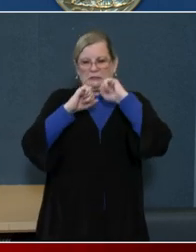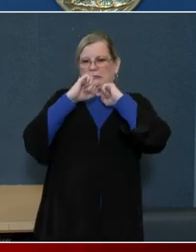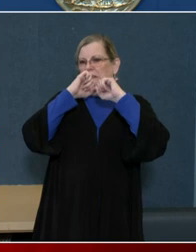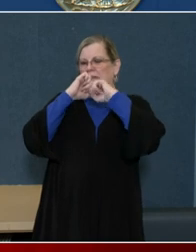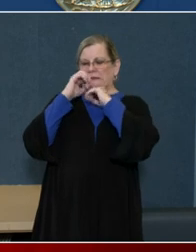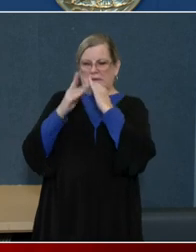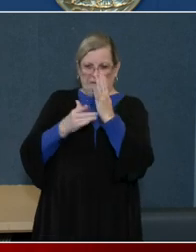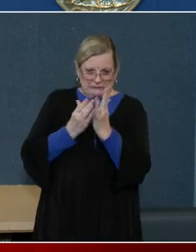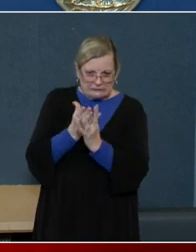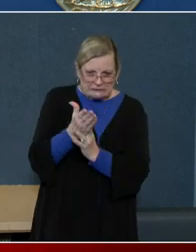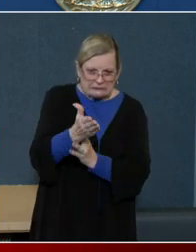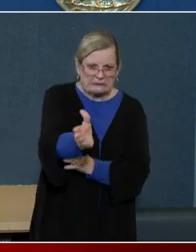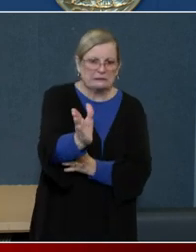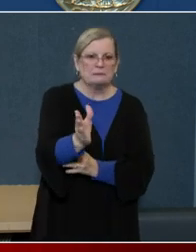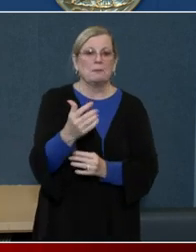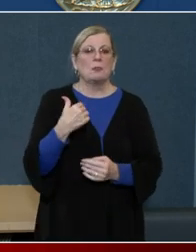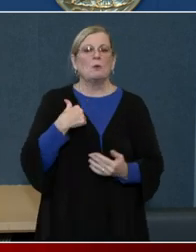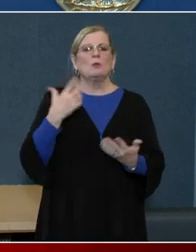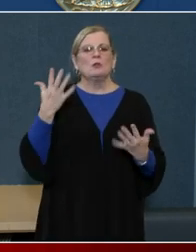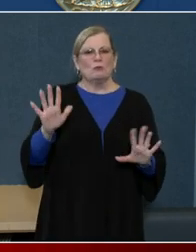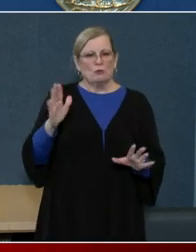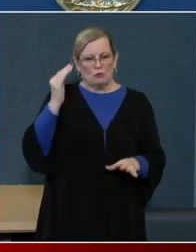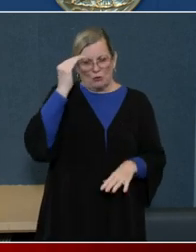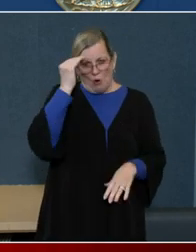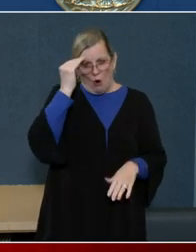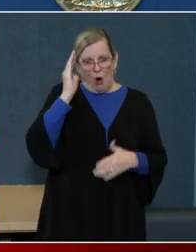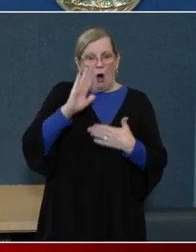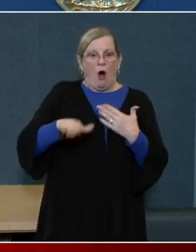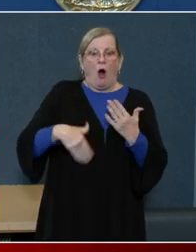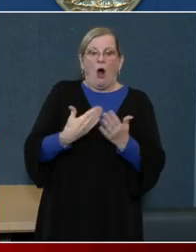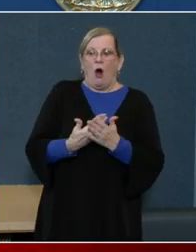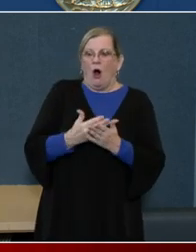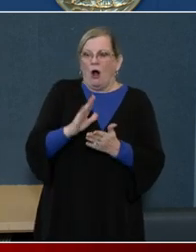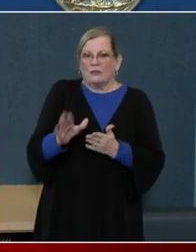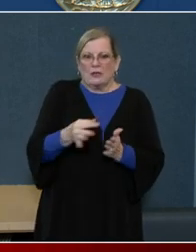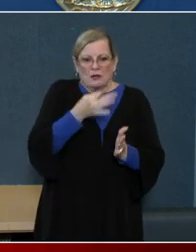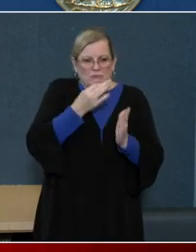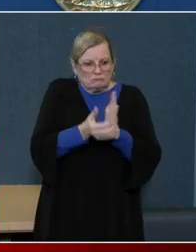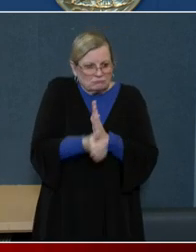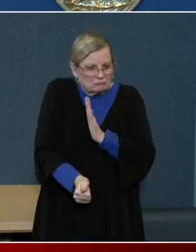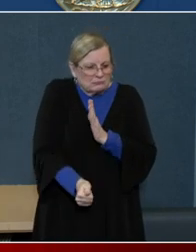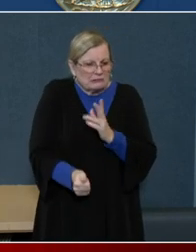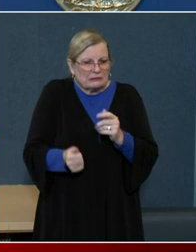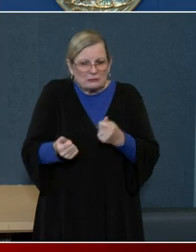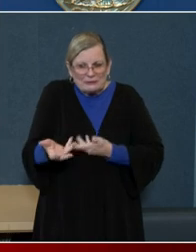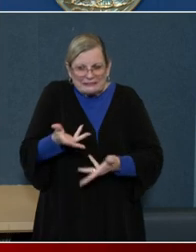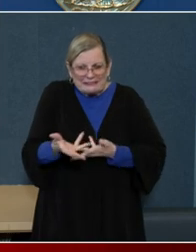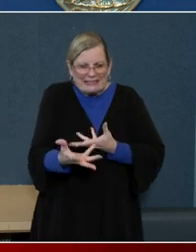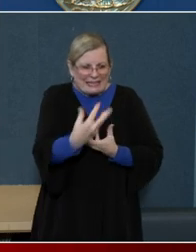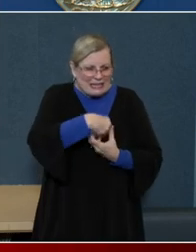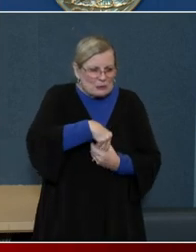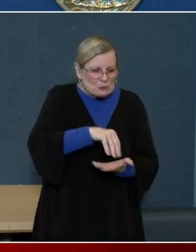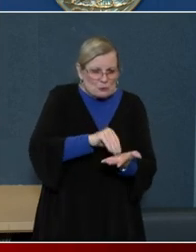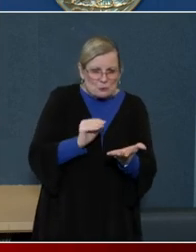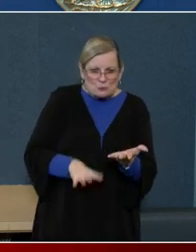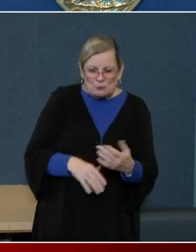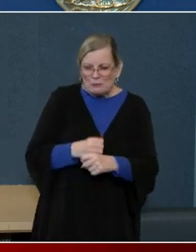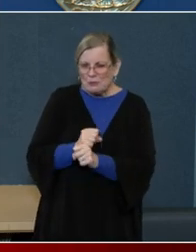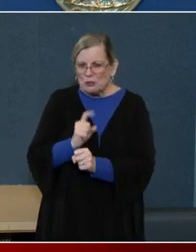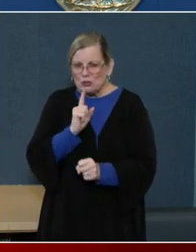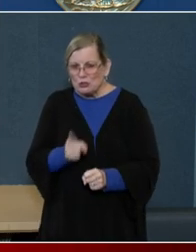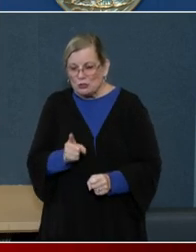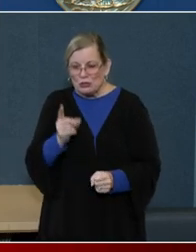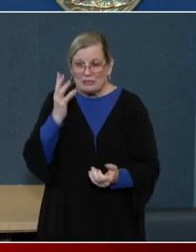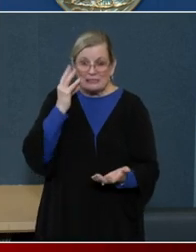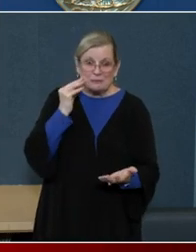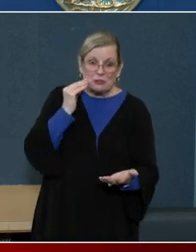every skill that they have to be engaging and to make sure that this experience is good for our children and